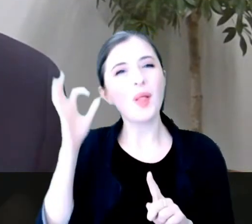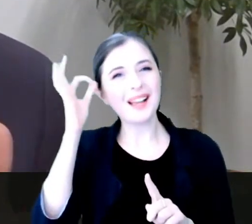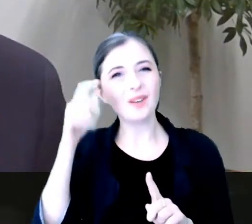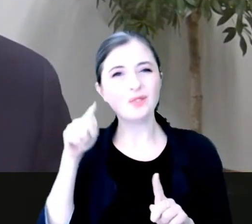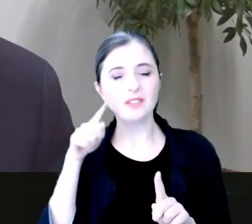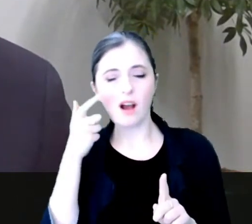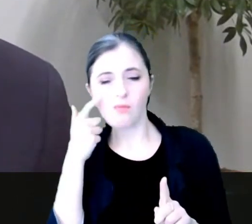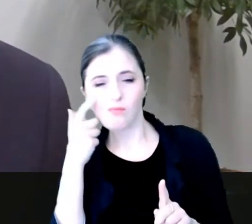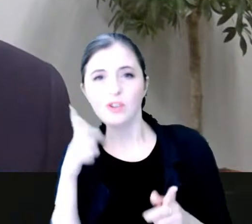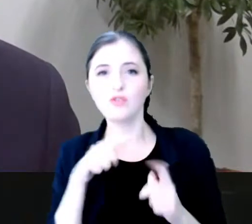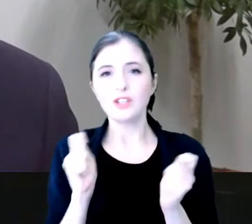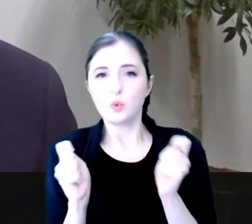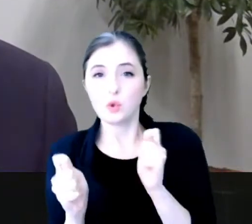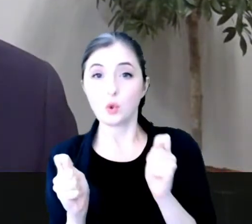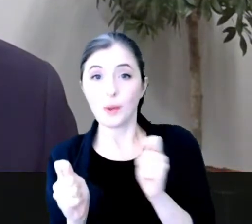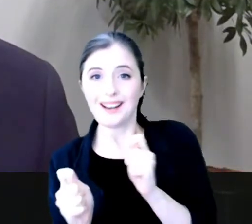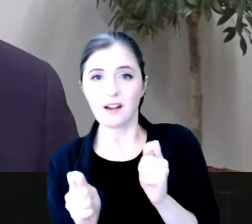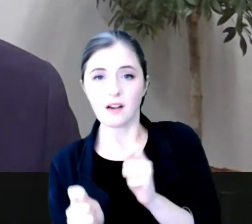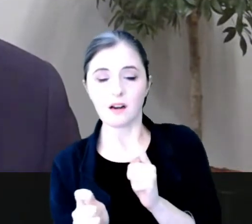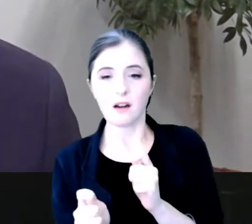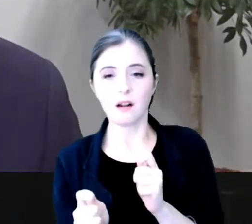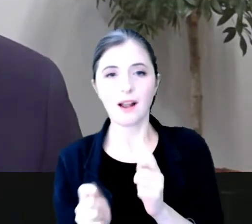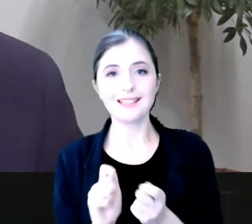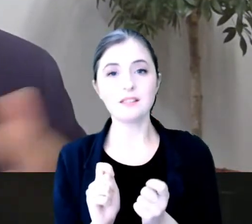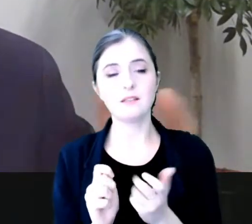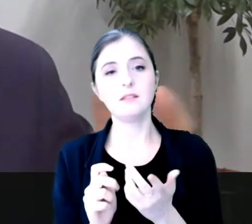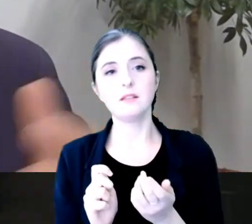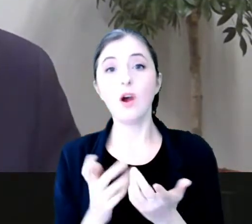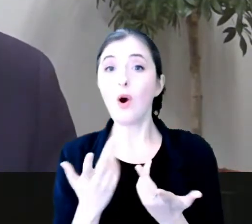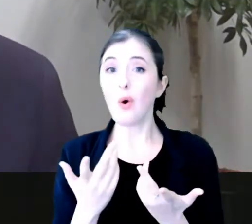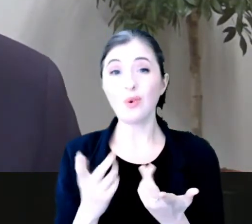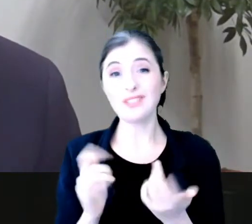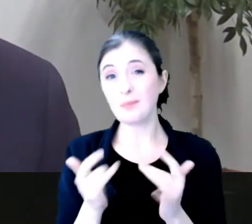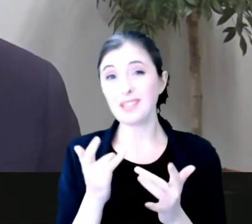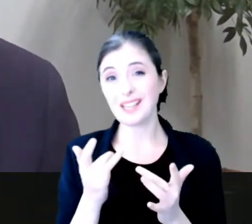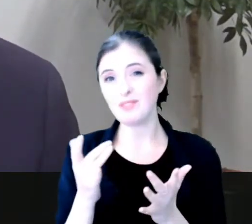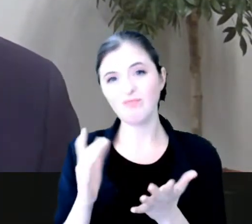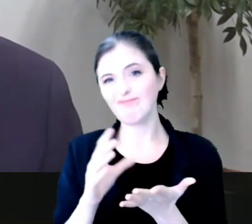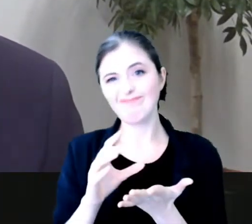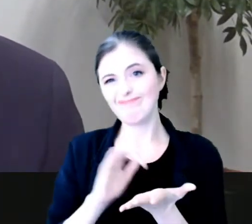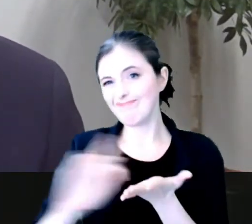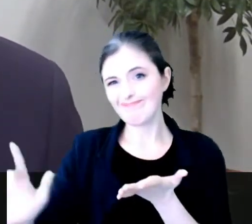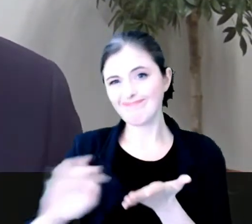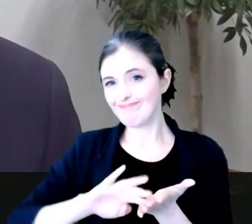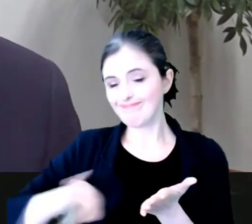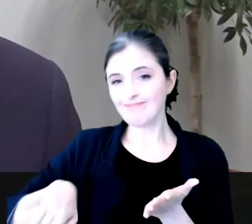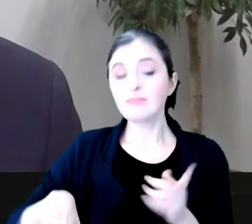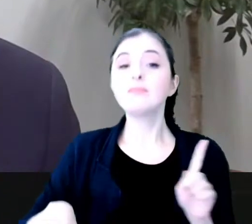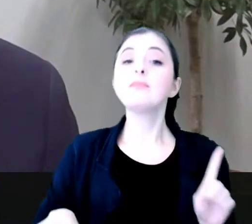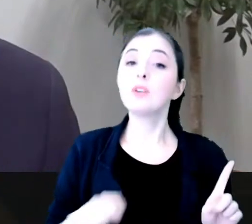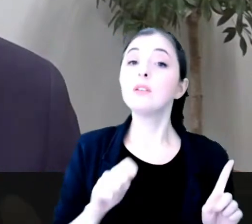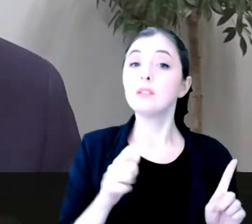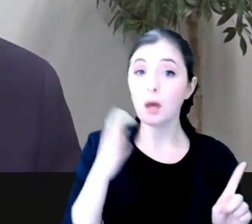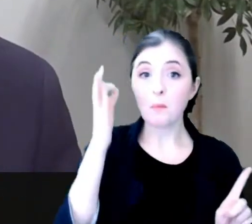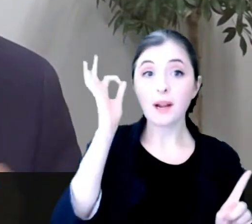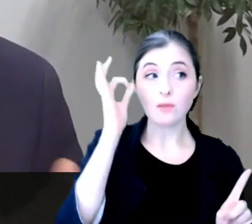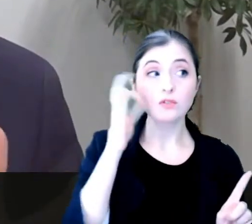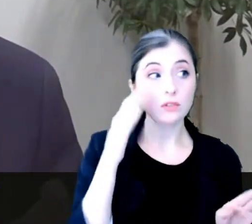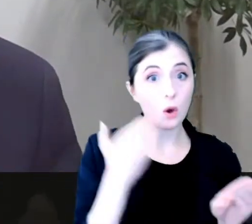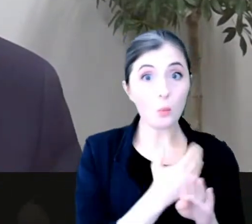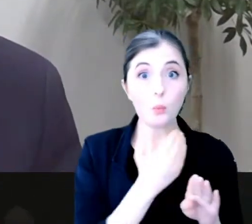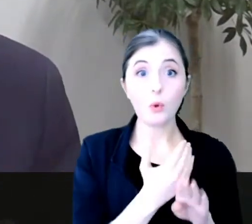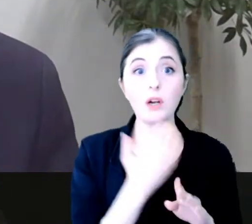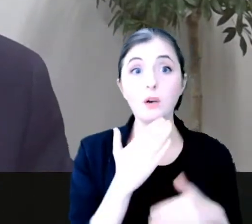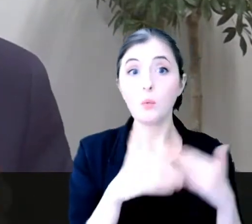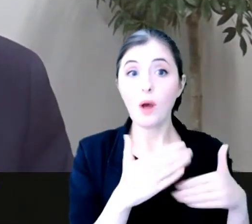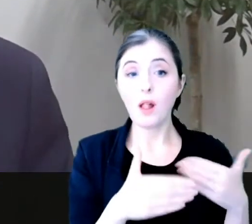amend them, and in some cases, pull them out altogether. We TfL have got some schemes that weren't working properly. There was one scheme on Euston